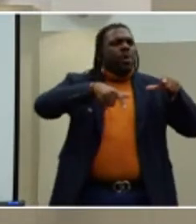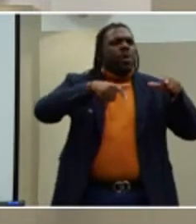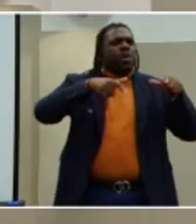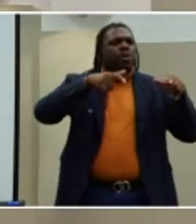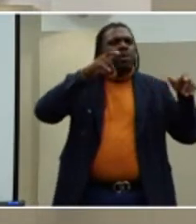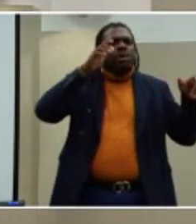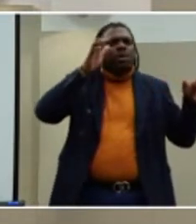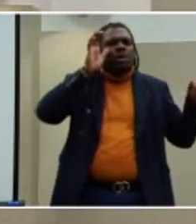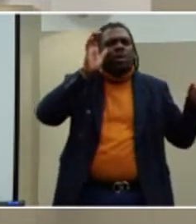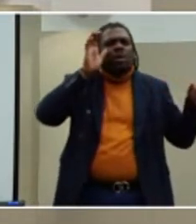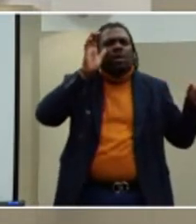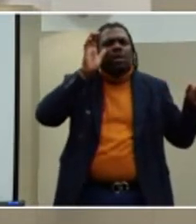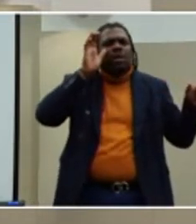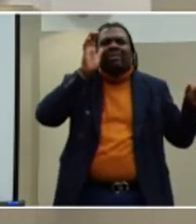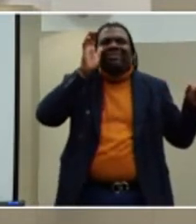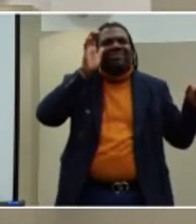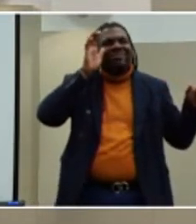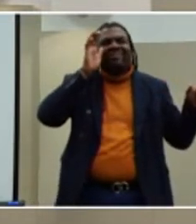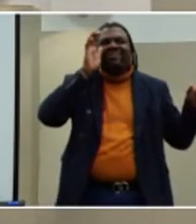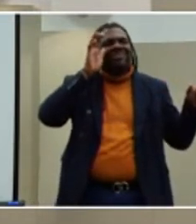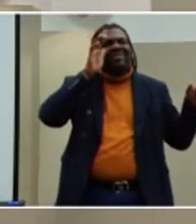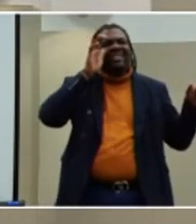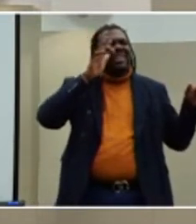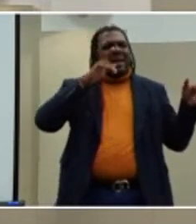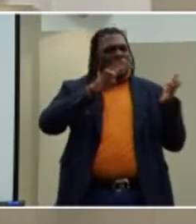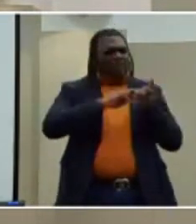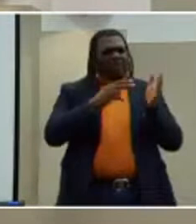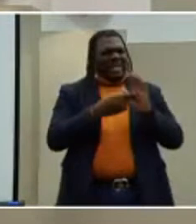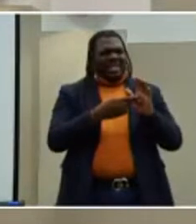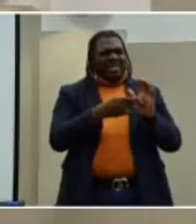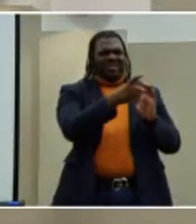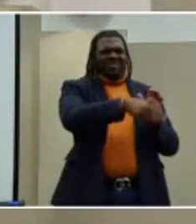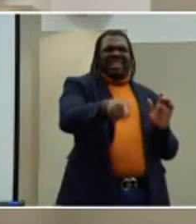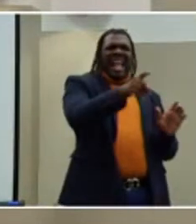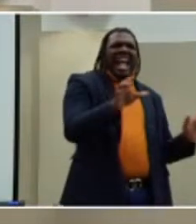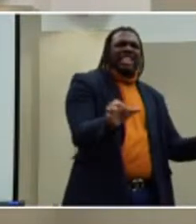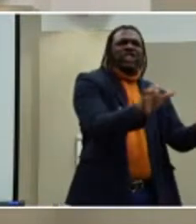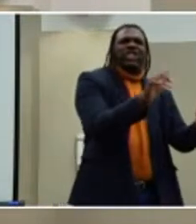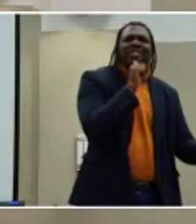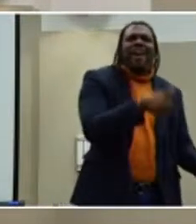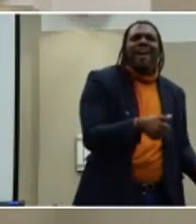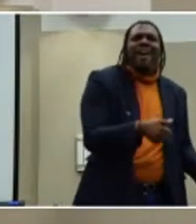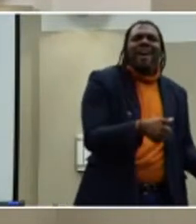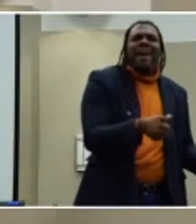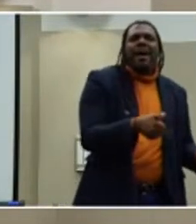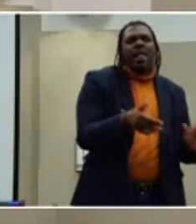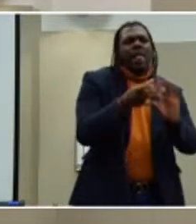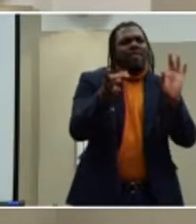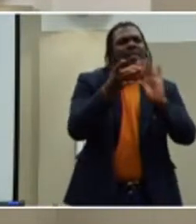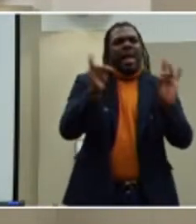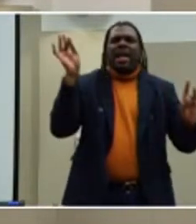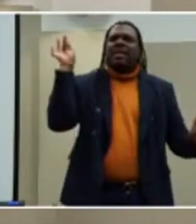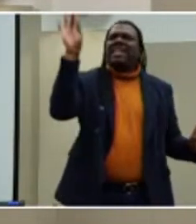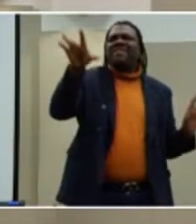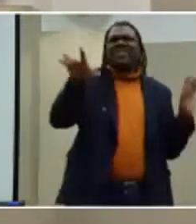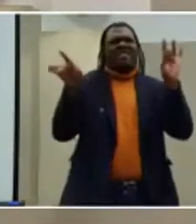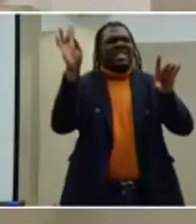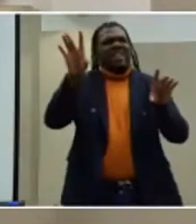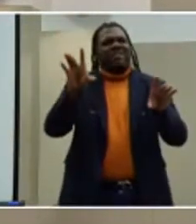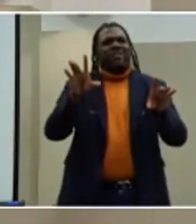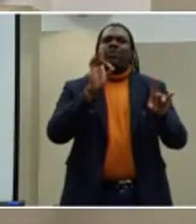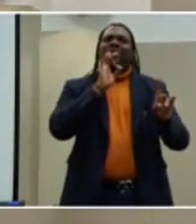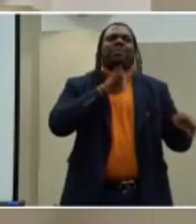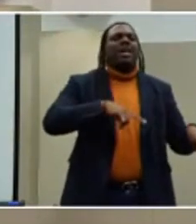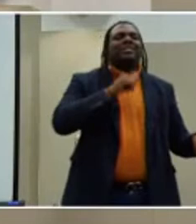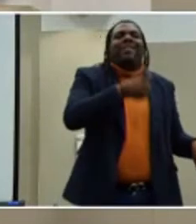say, not translating to action. I was the vice president for GACAT, which is